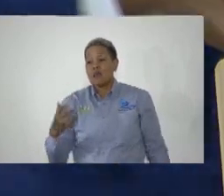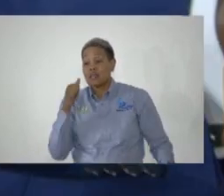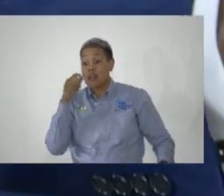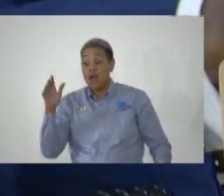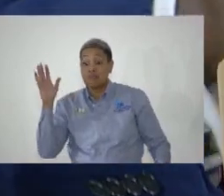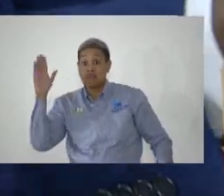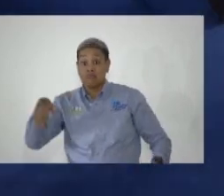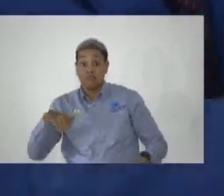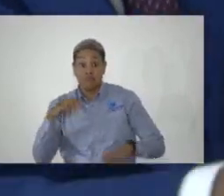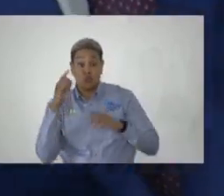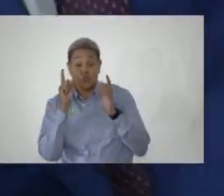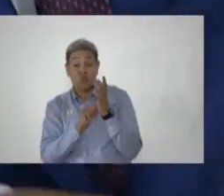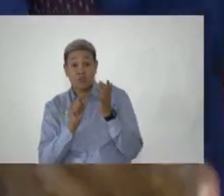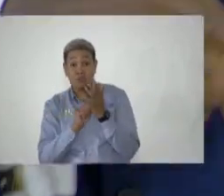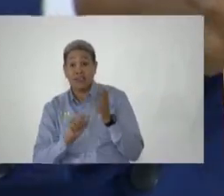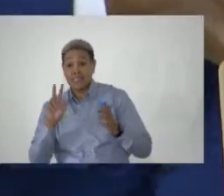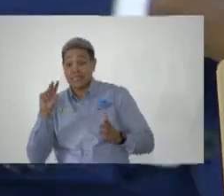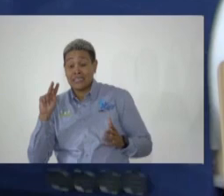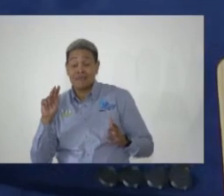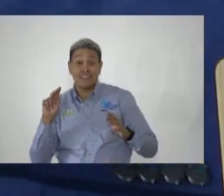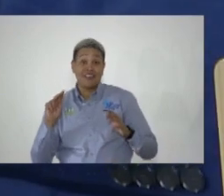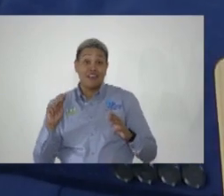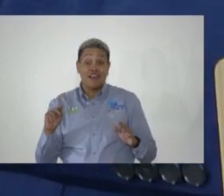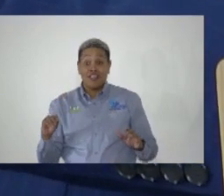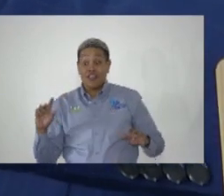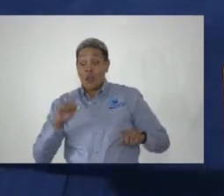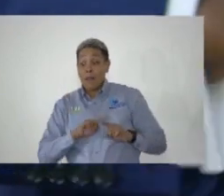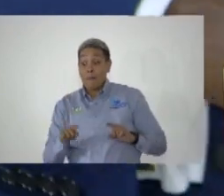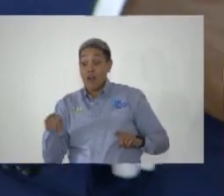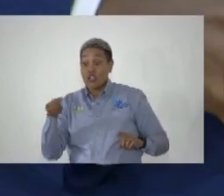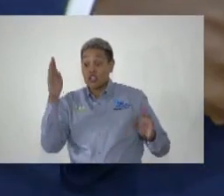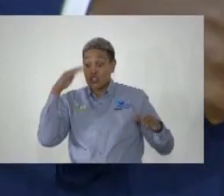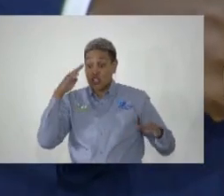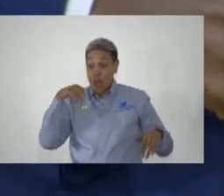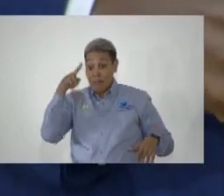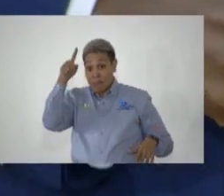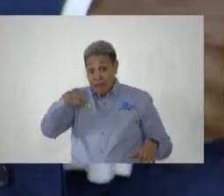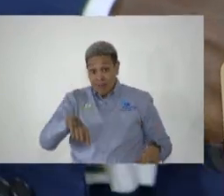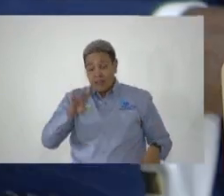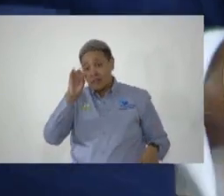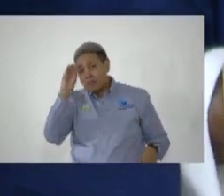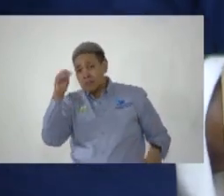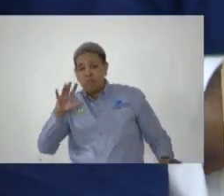that we're talking to all of these. But this is where the trouble is, right?